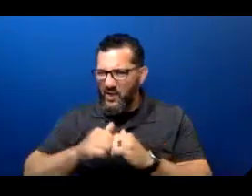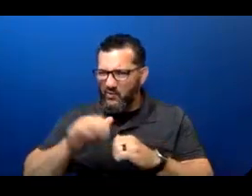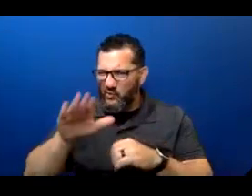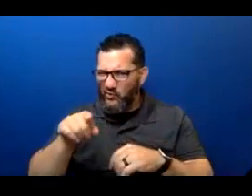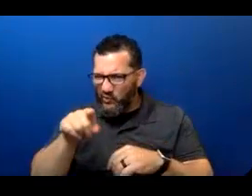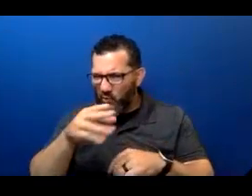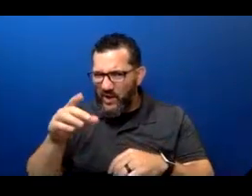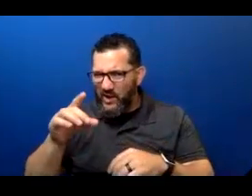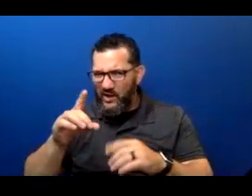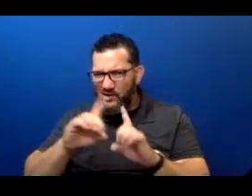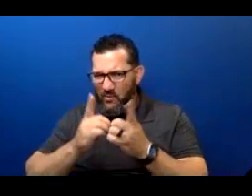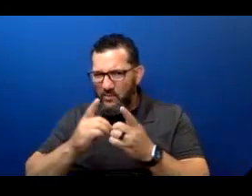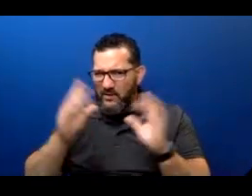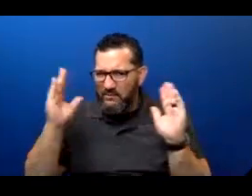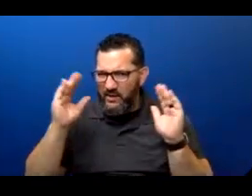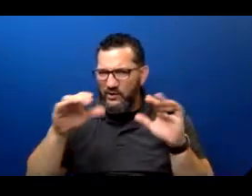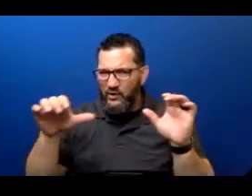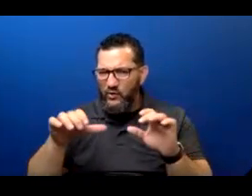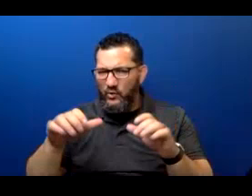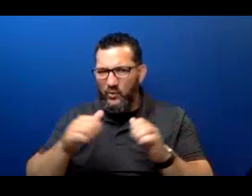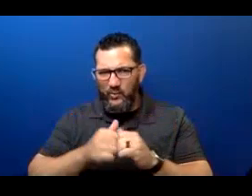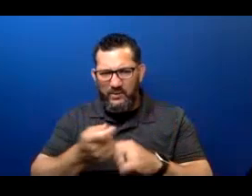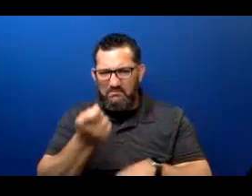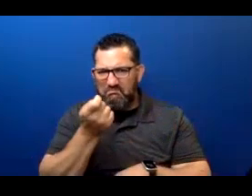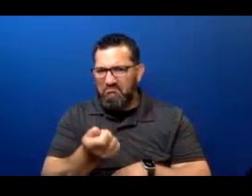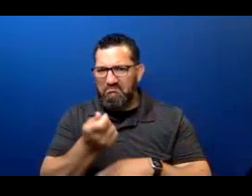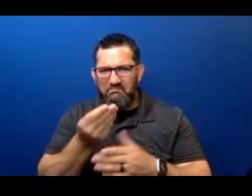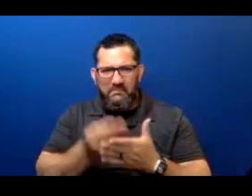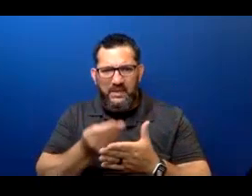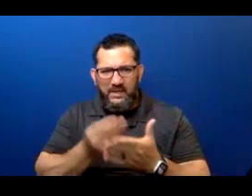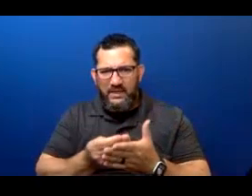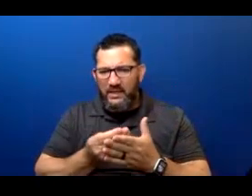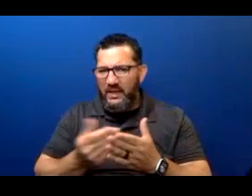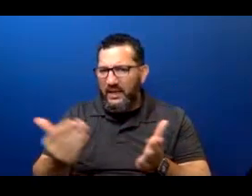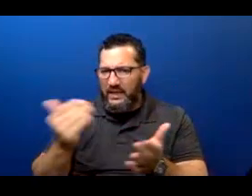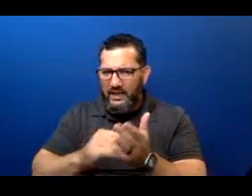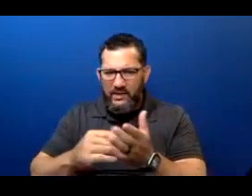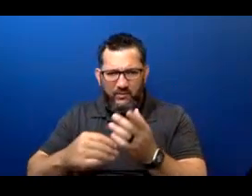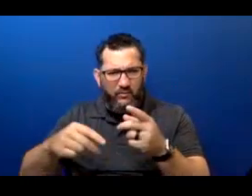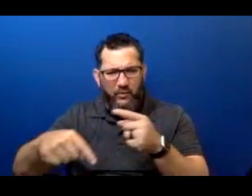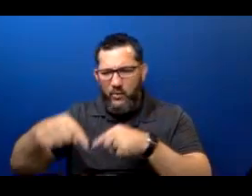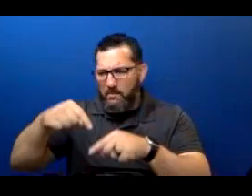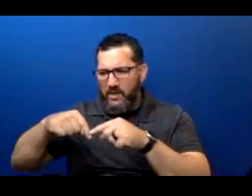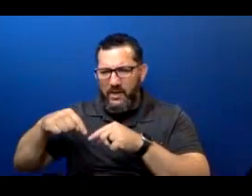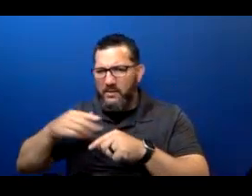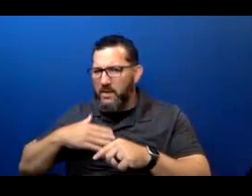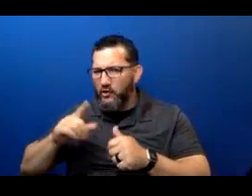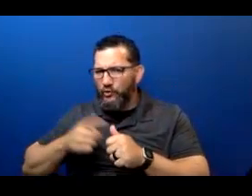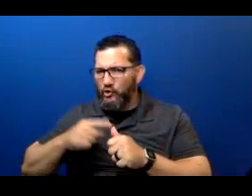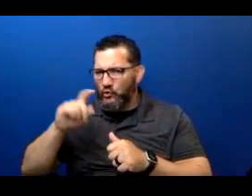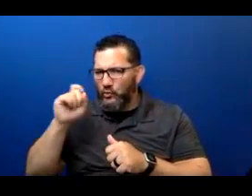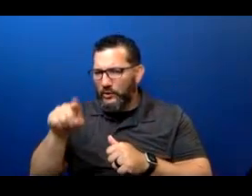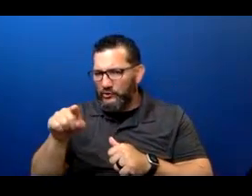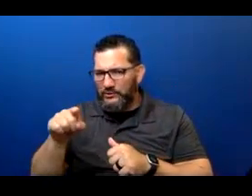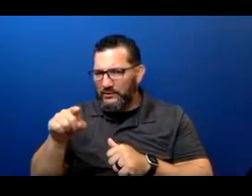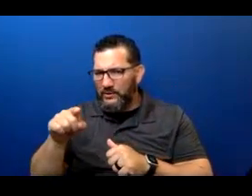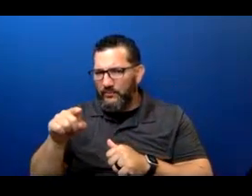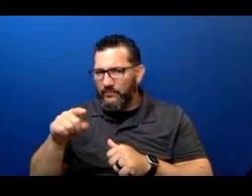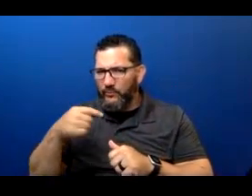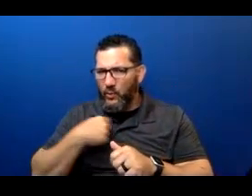to do what you need to do on such a minuscule budget. Again, going back to my original question of we